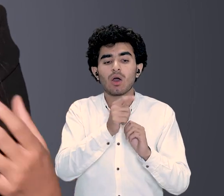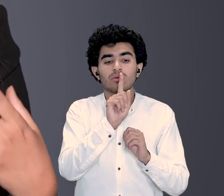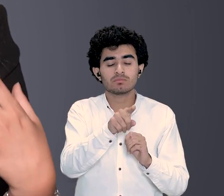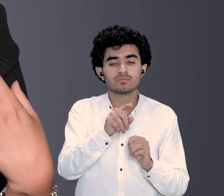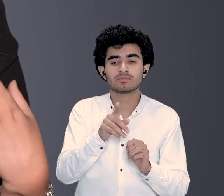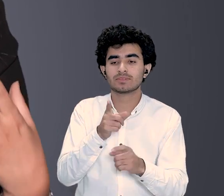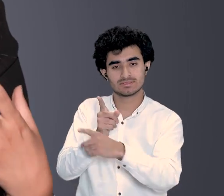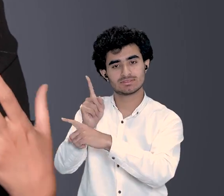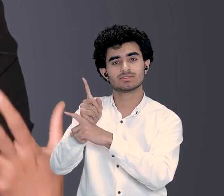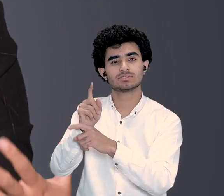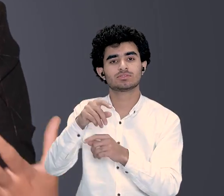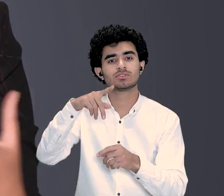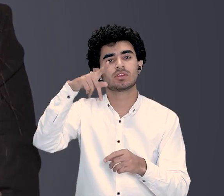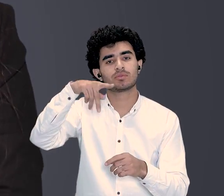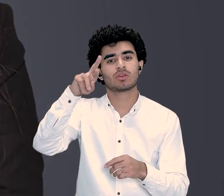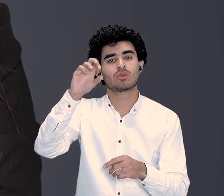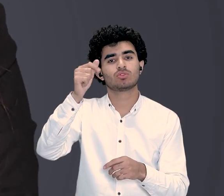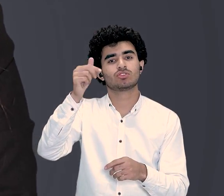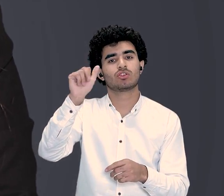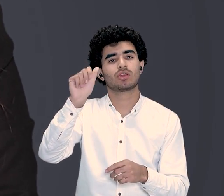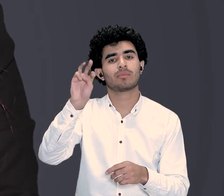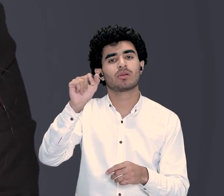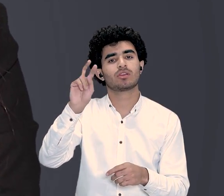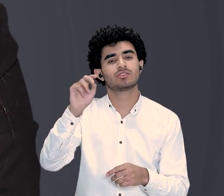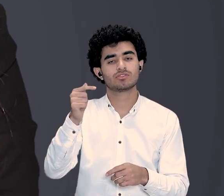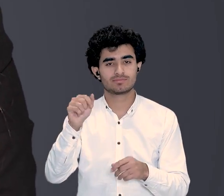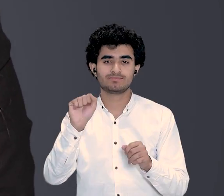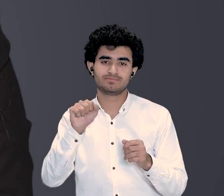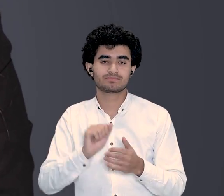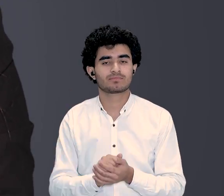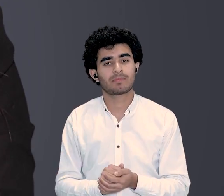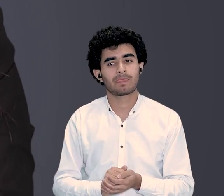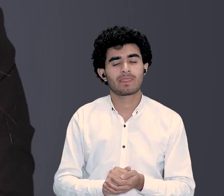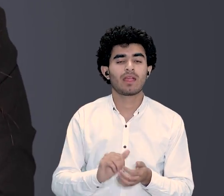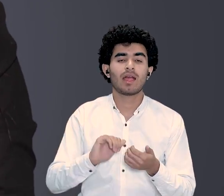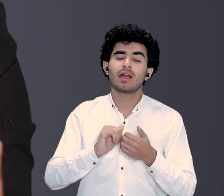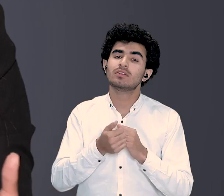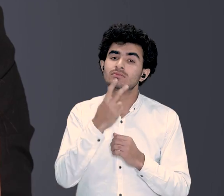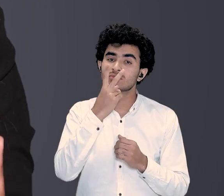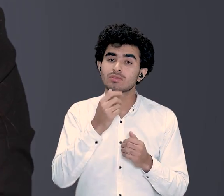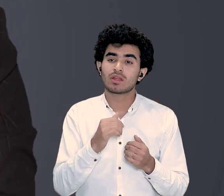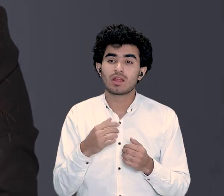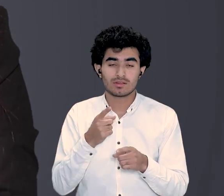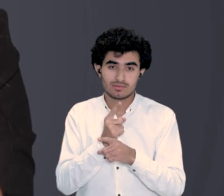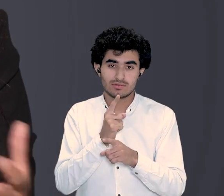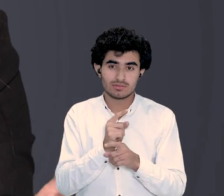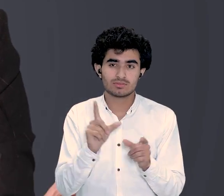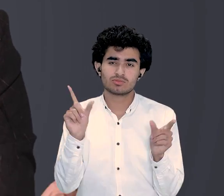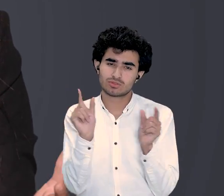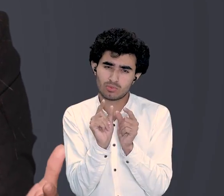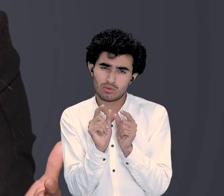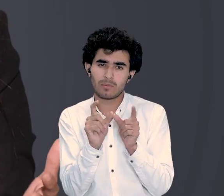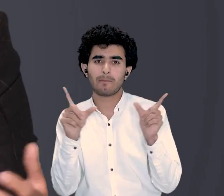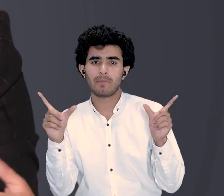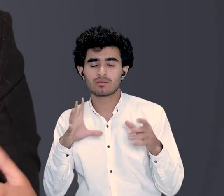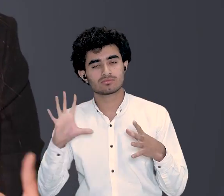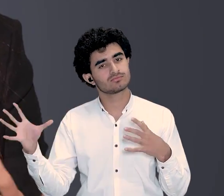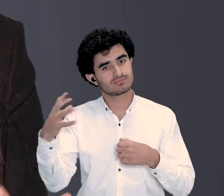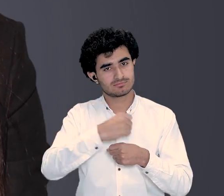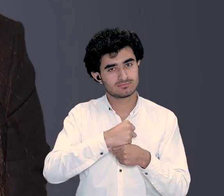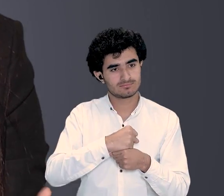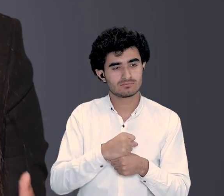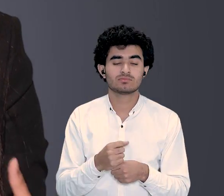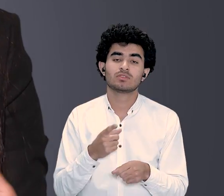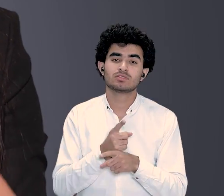kids by having them learn very serious and big programming related fundamentals